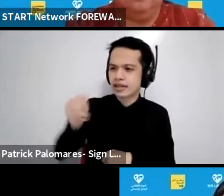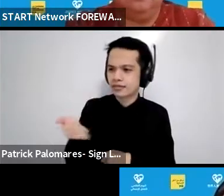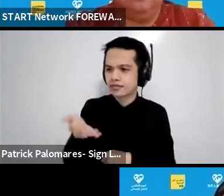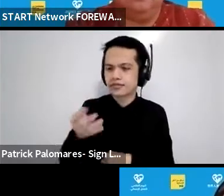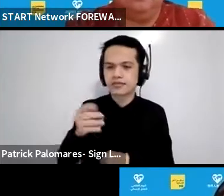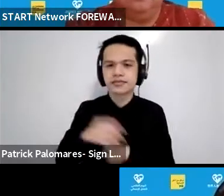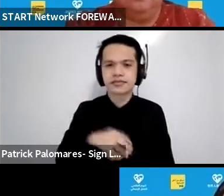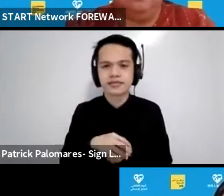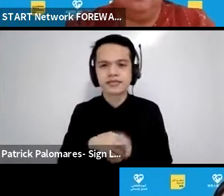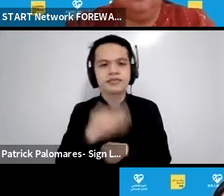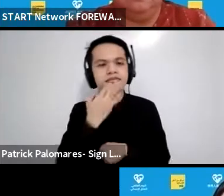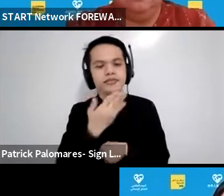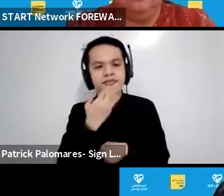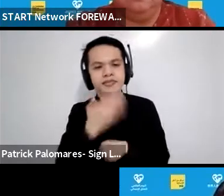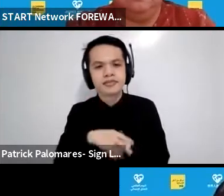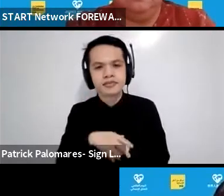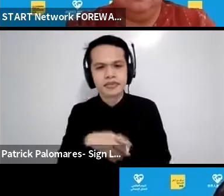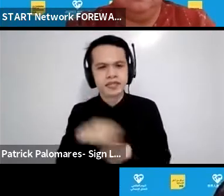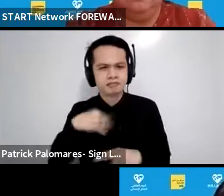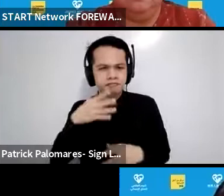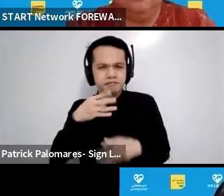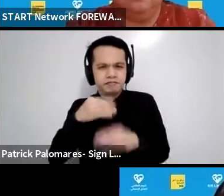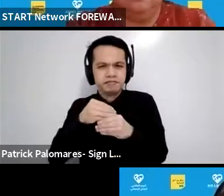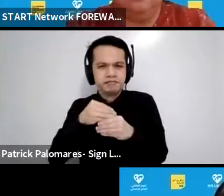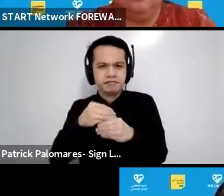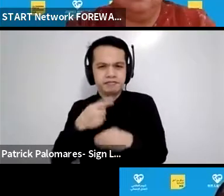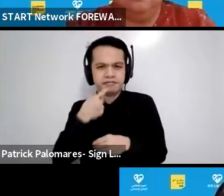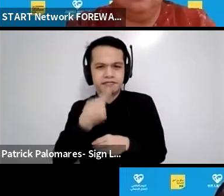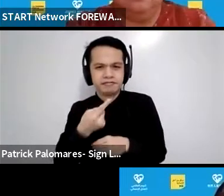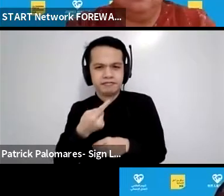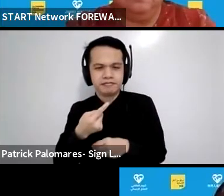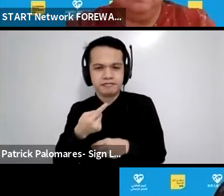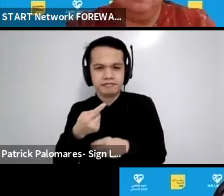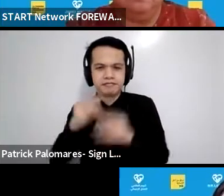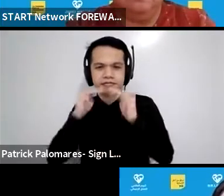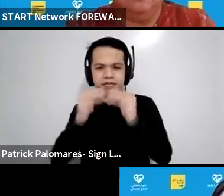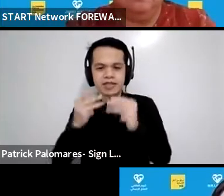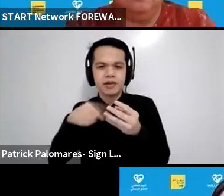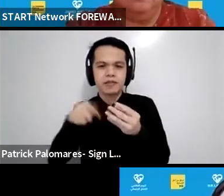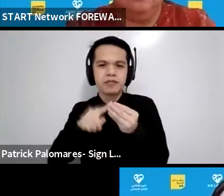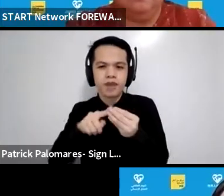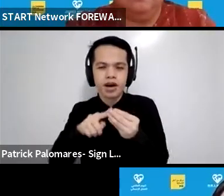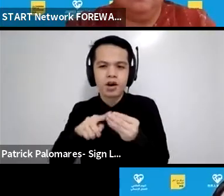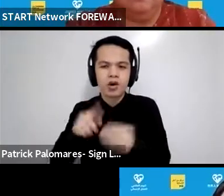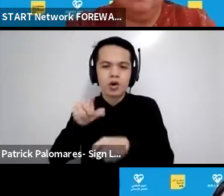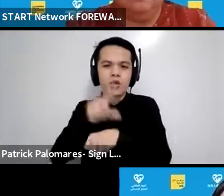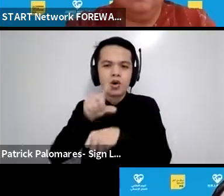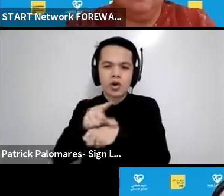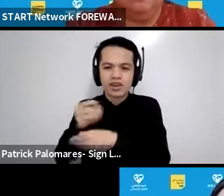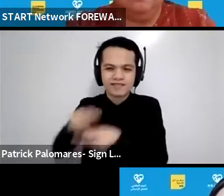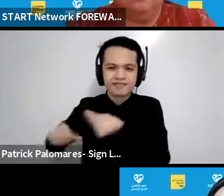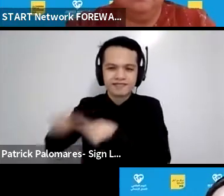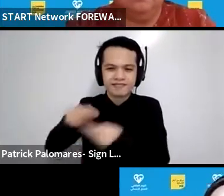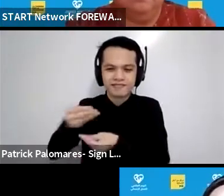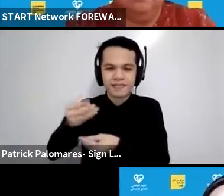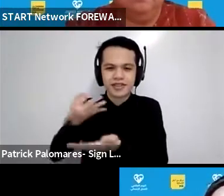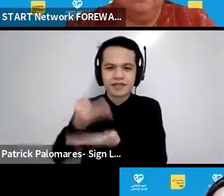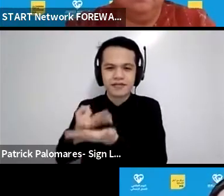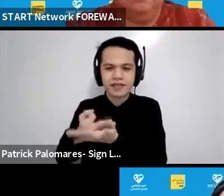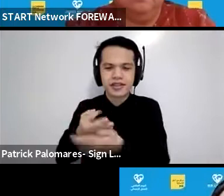Thank you, Atom. This is in addition to Ms. Jack's remarks on local utilization of funds, especially with the